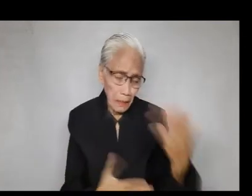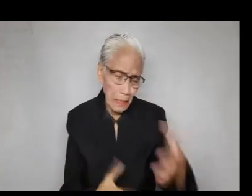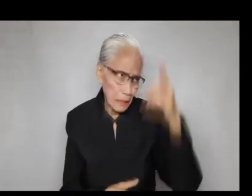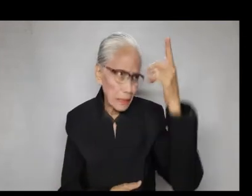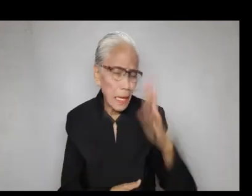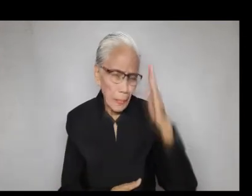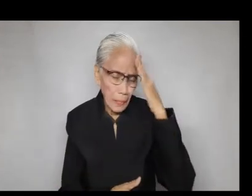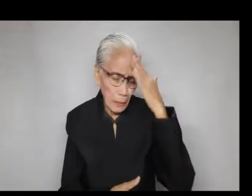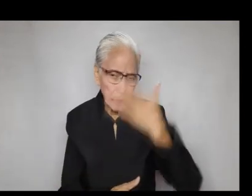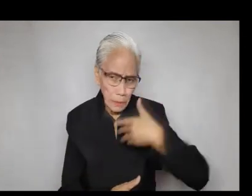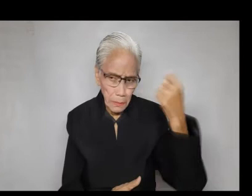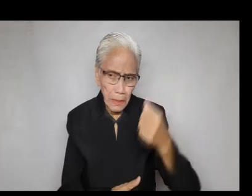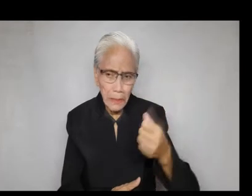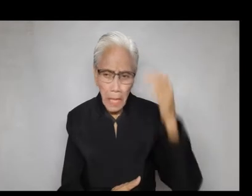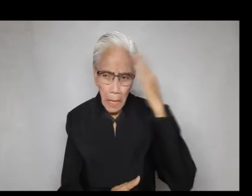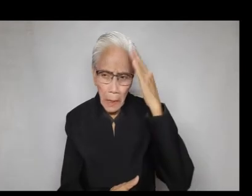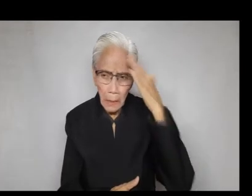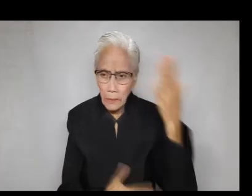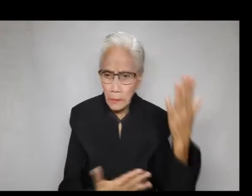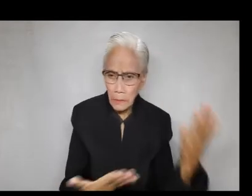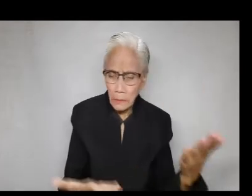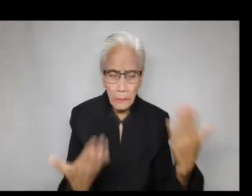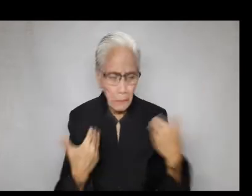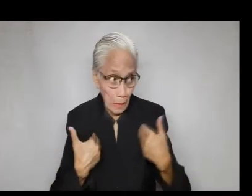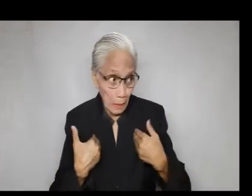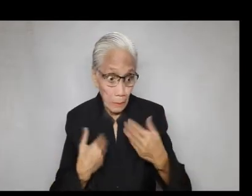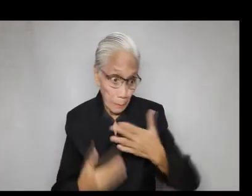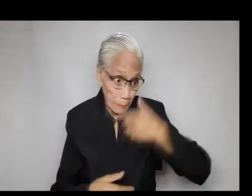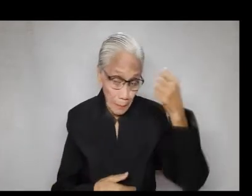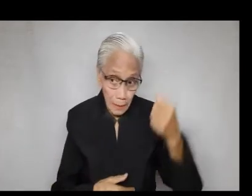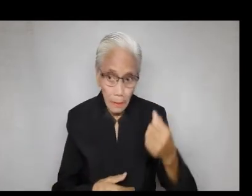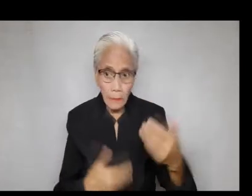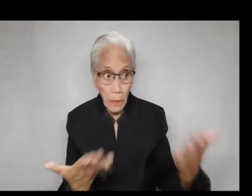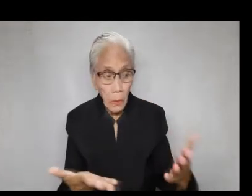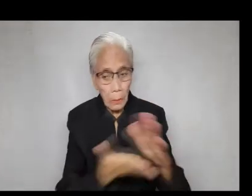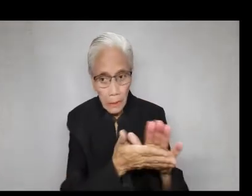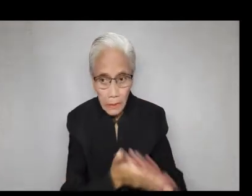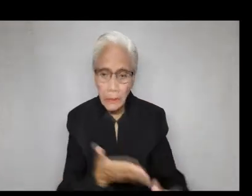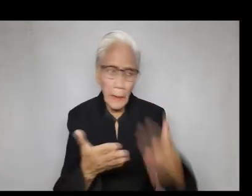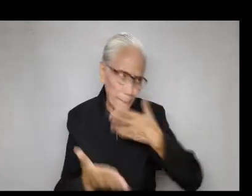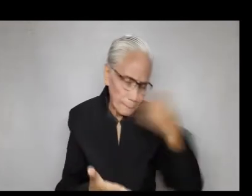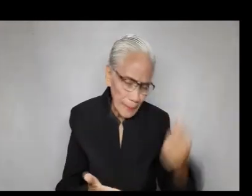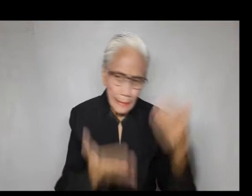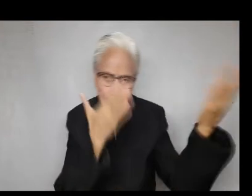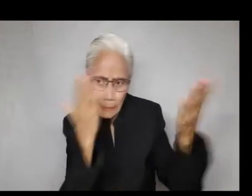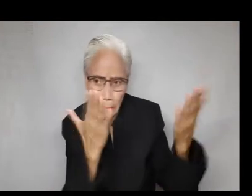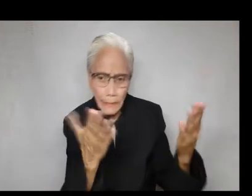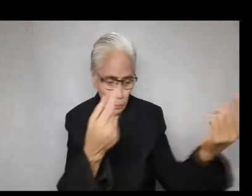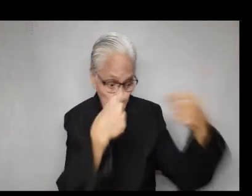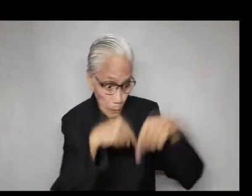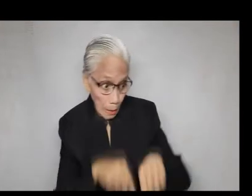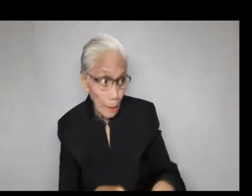that. And God knows best. He knows that we really do not give Him our best washing, our best service, our